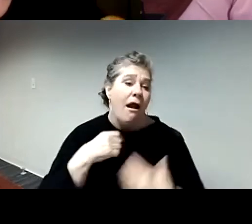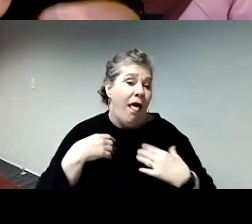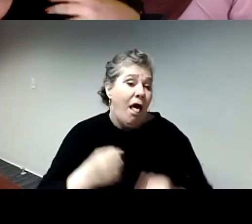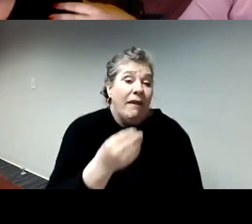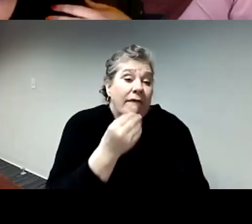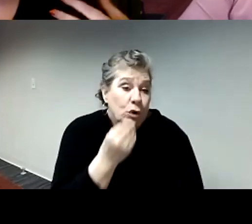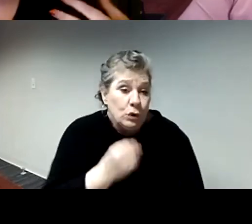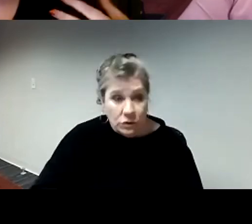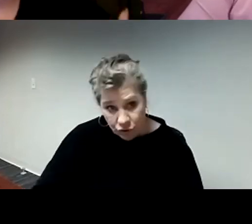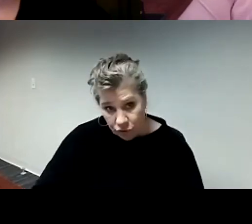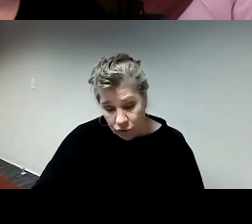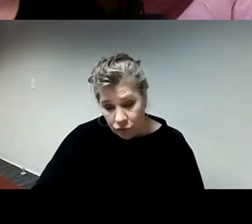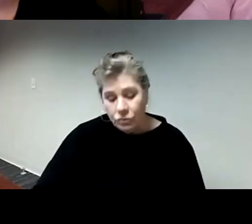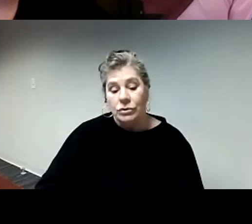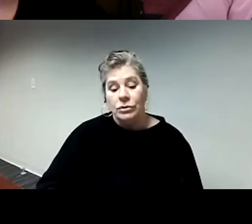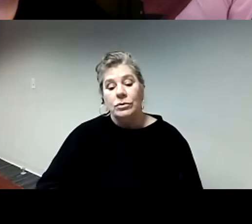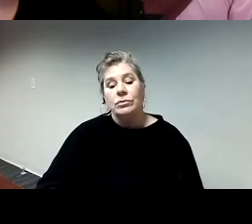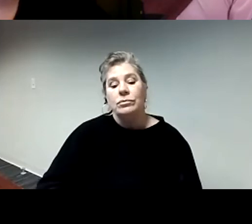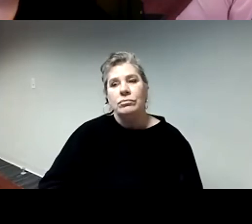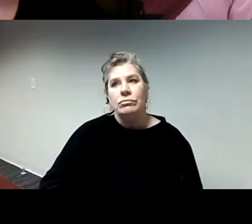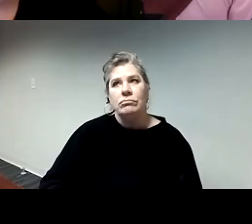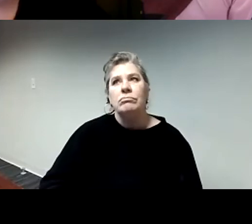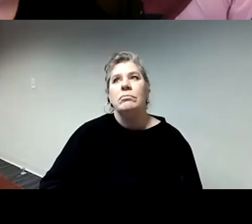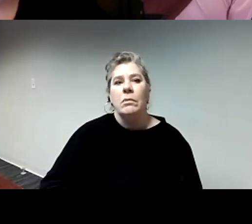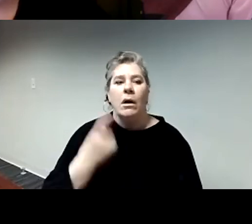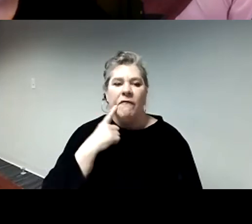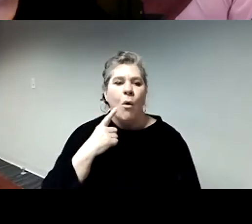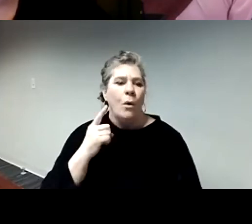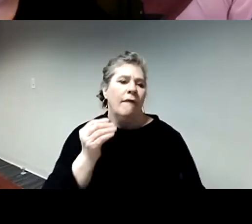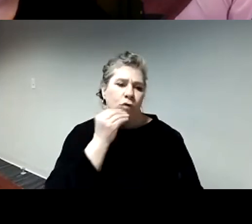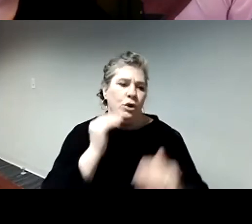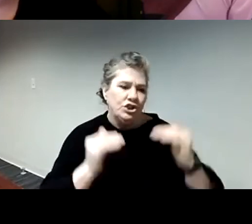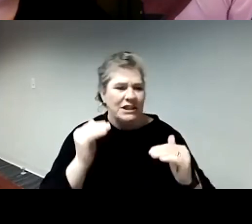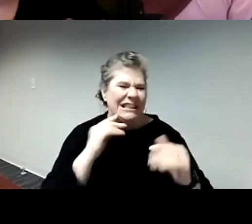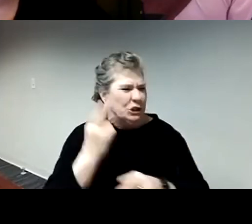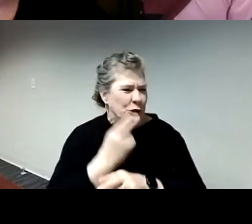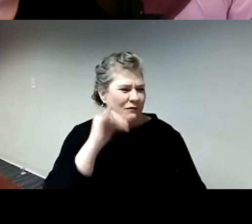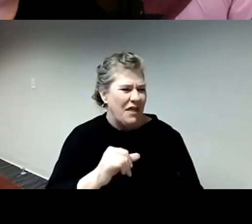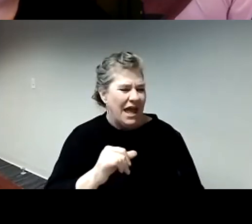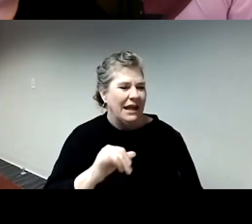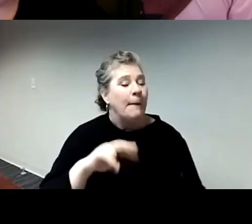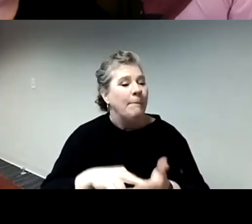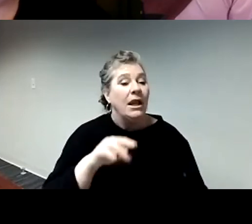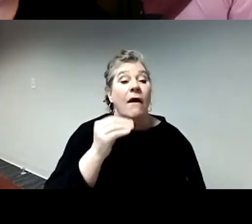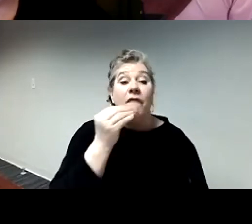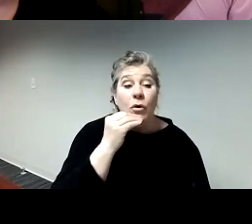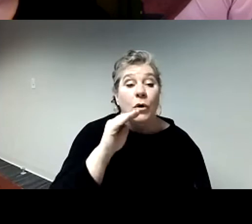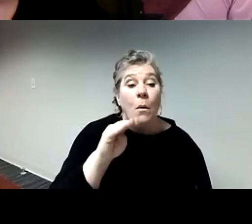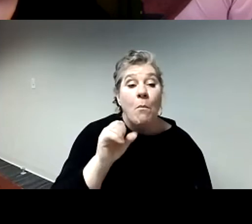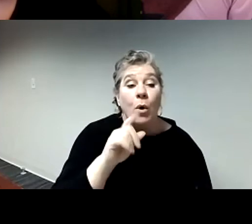foods within movements for food justice, that kind of food moralization that